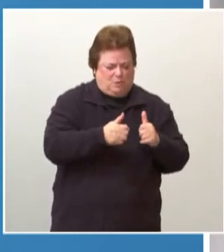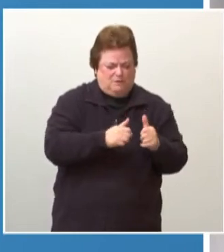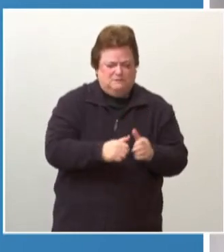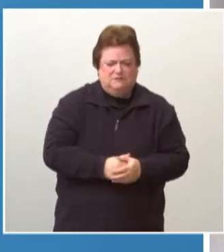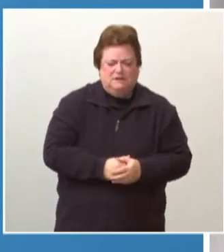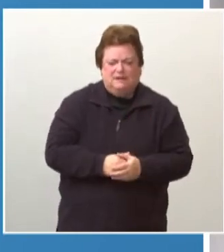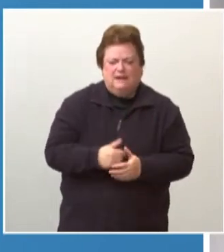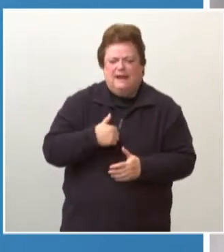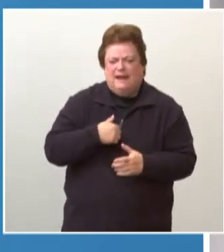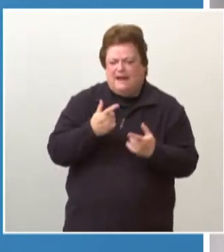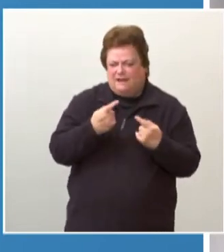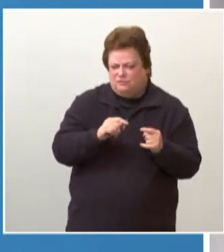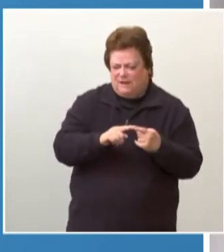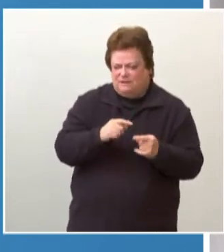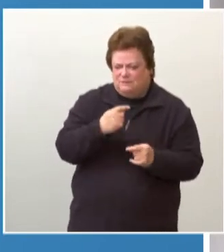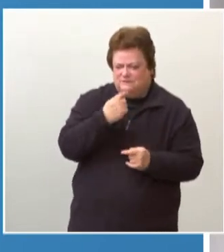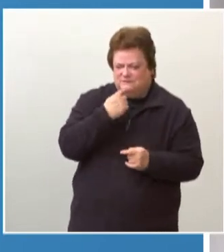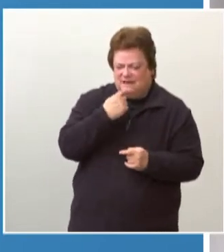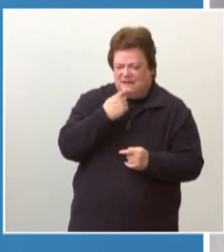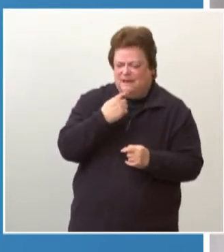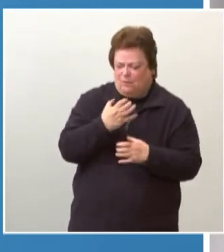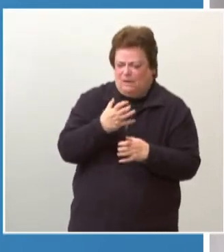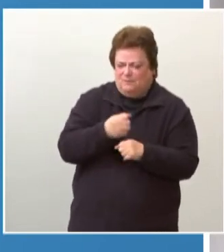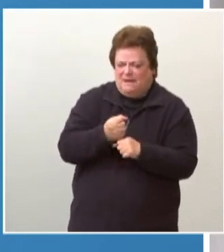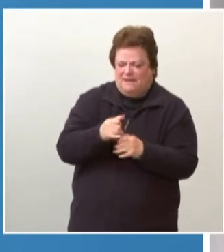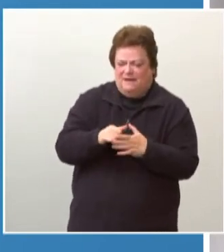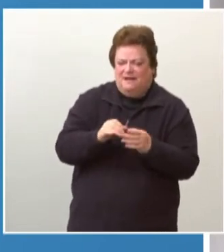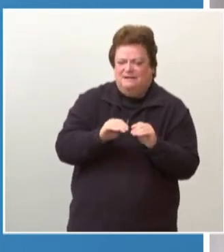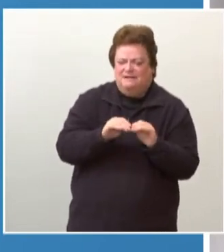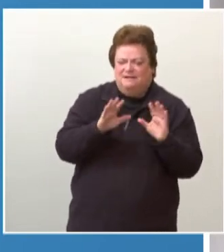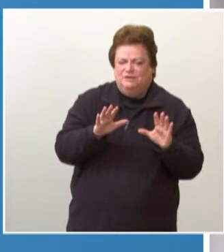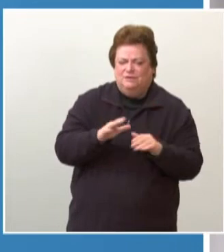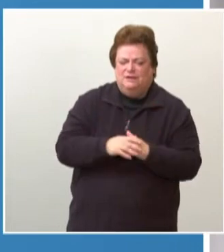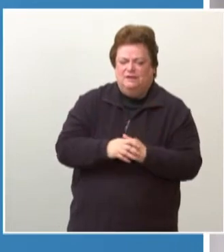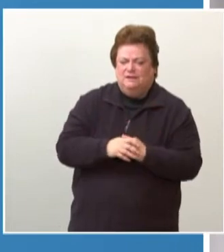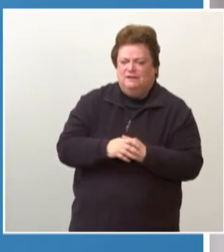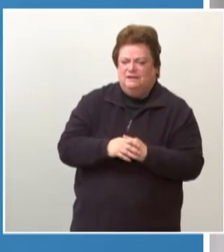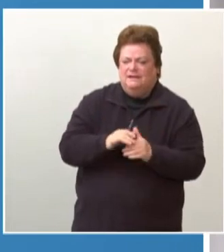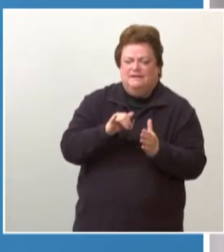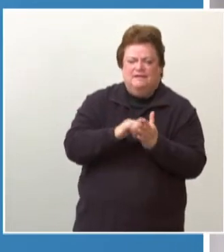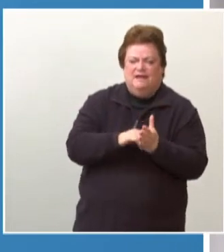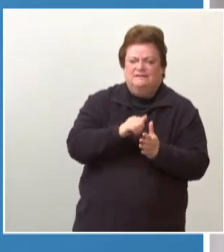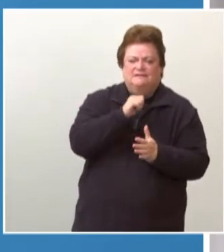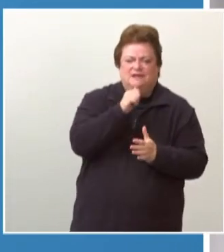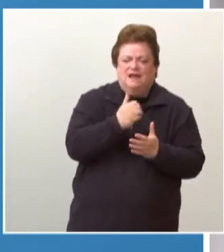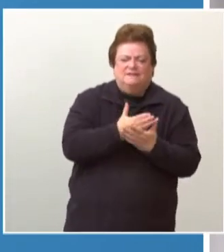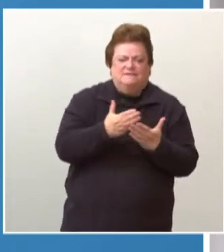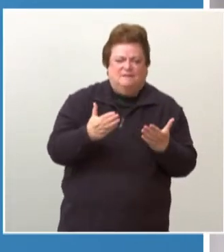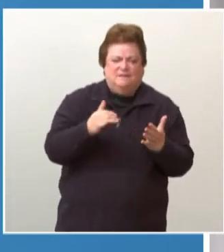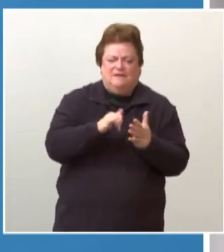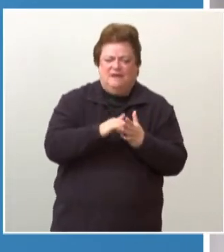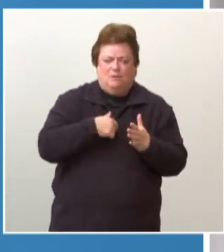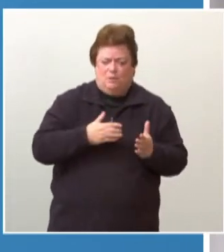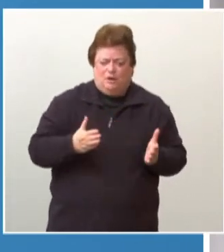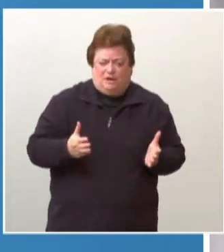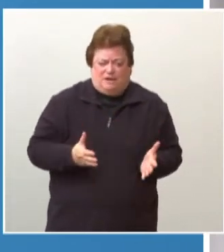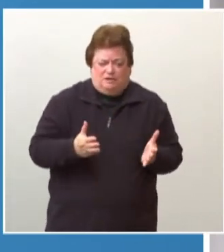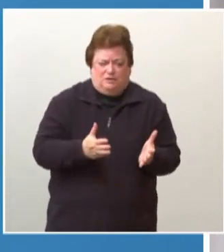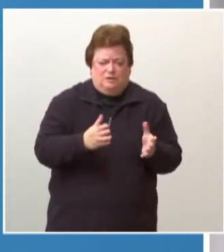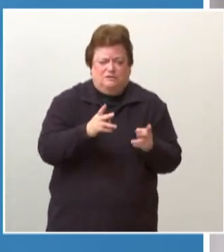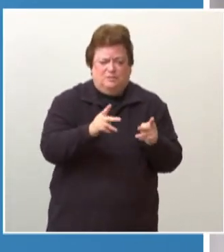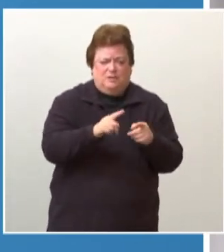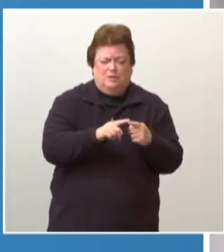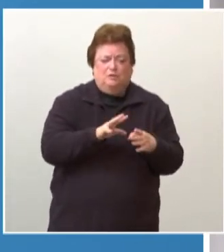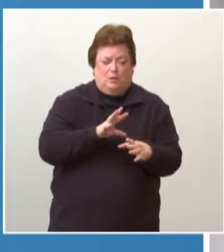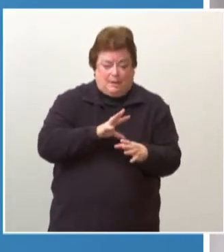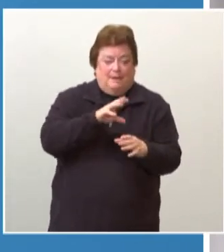to say, and just to make it crystal clear, that is not something that we are encouraging people to engage